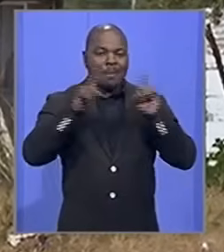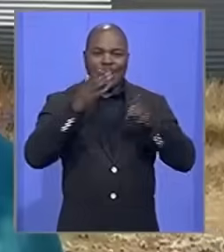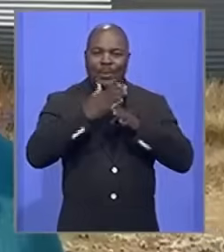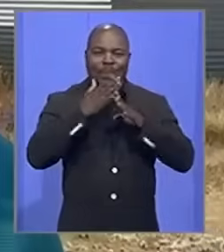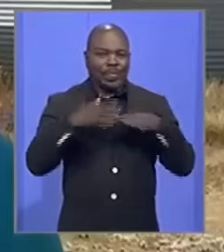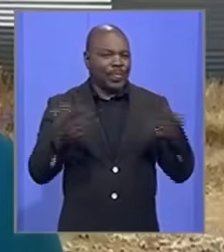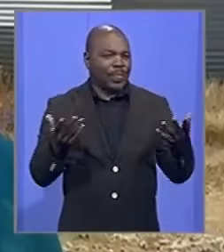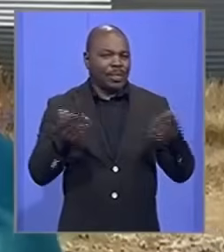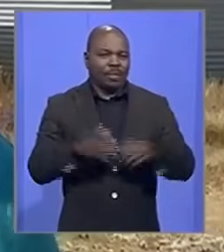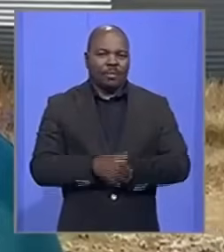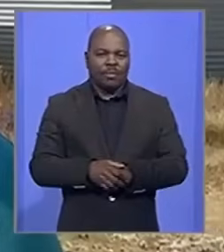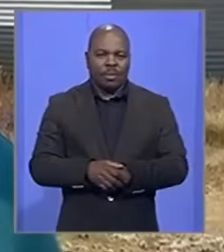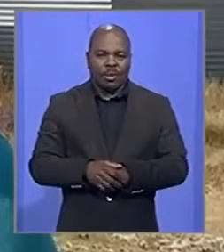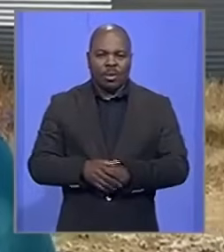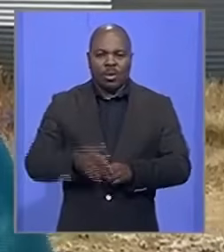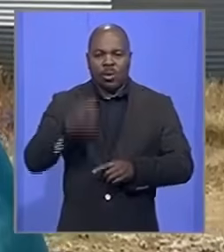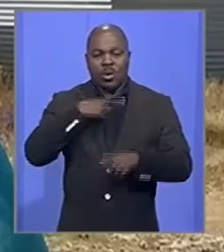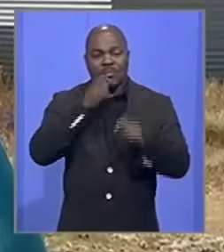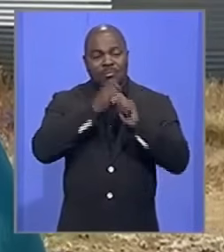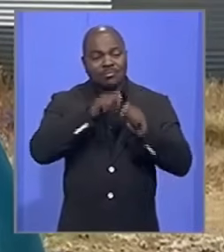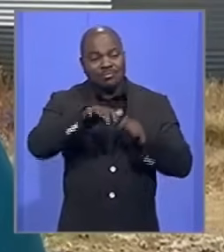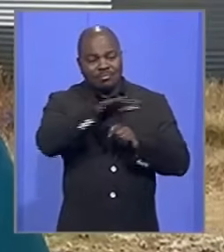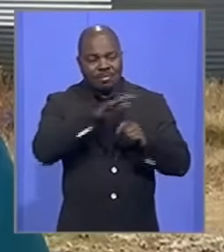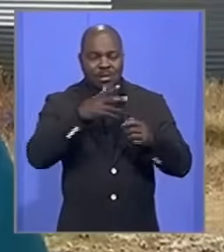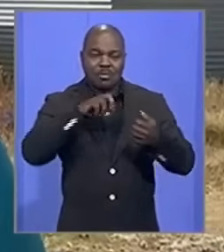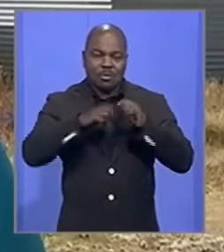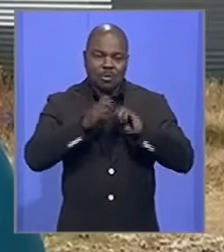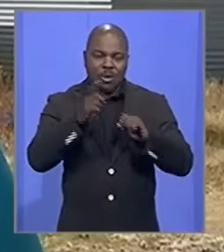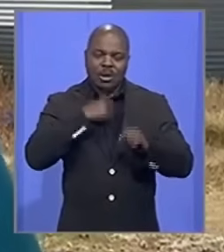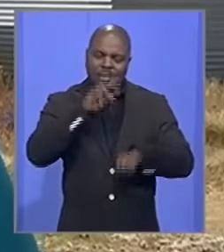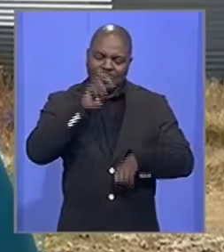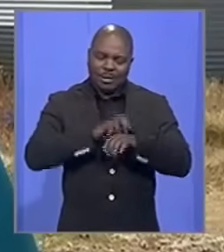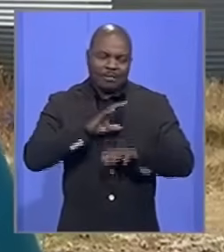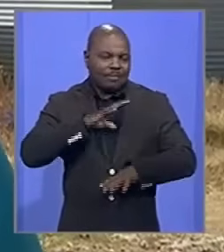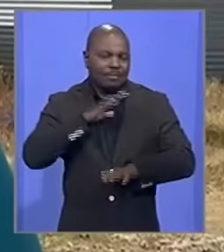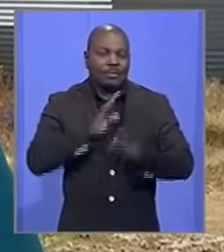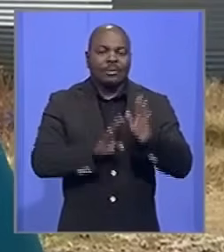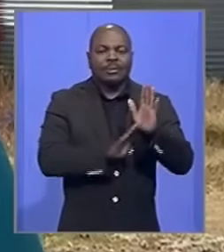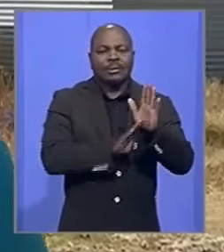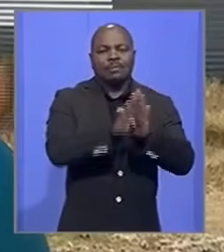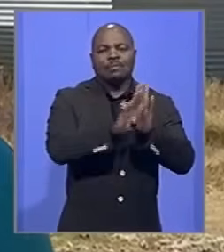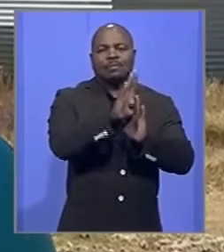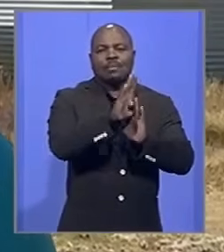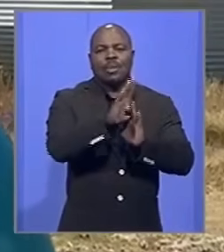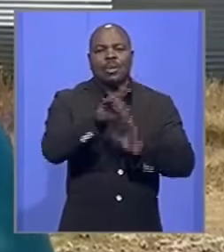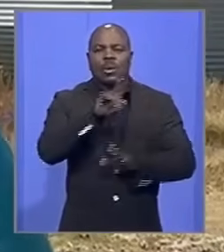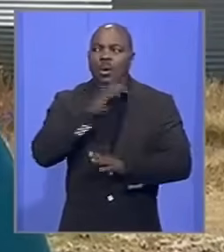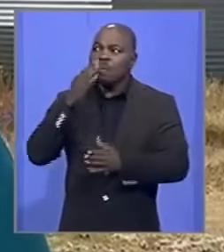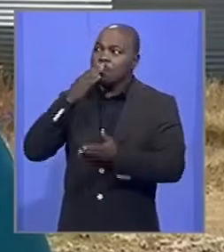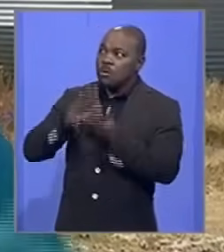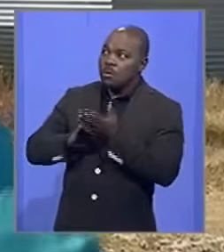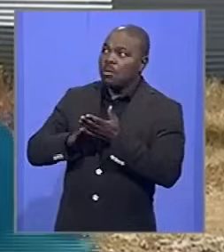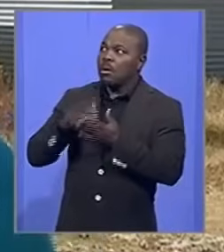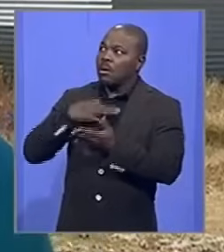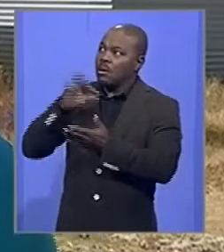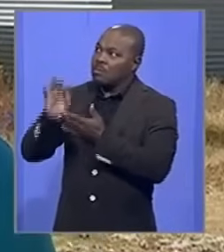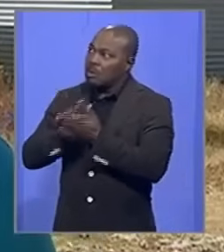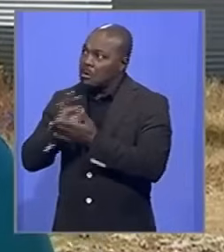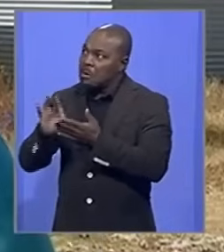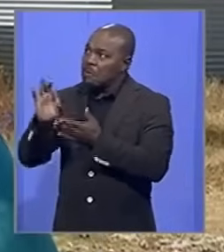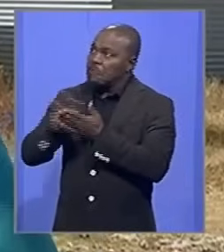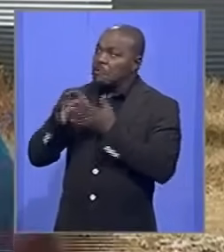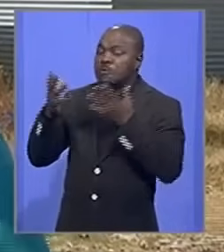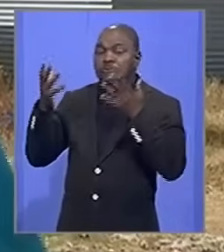working. Bothata ba rona mo di-shanting ke gore re batlela development go agelo ba re promosa ra vouta ha re tsa go